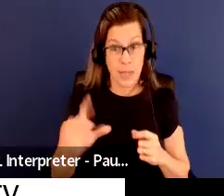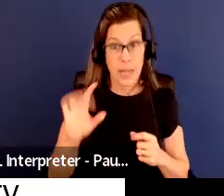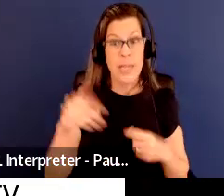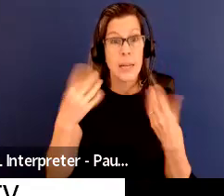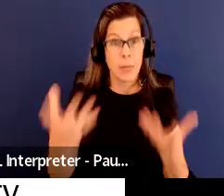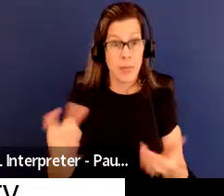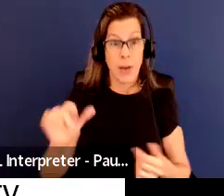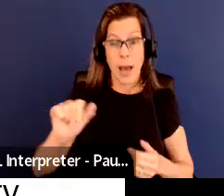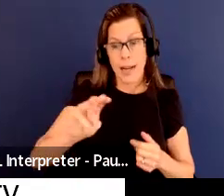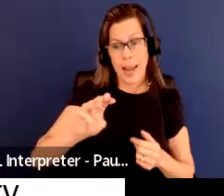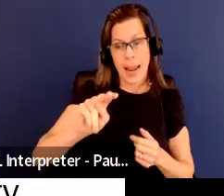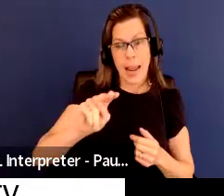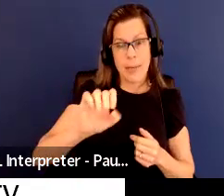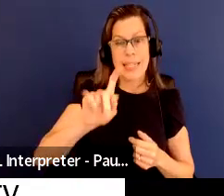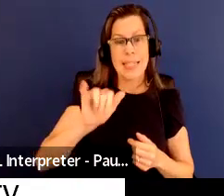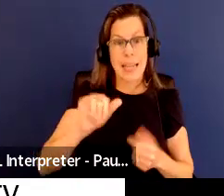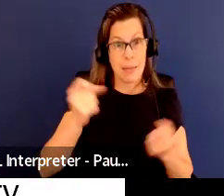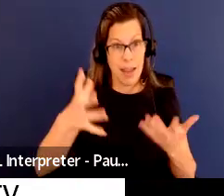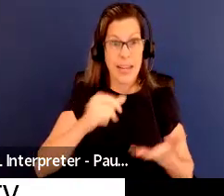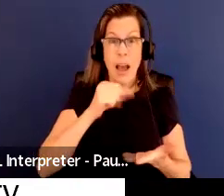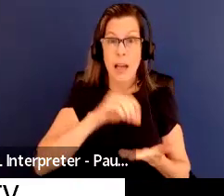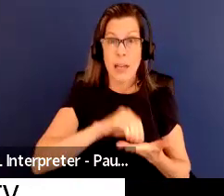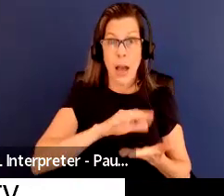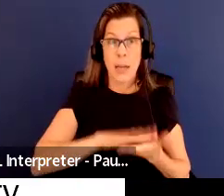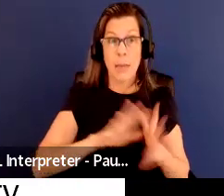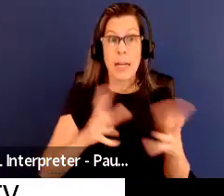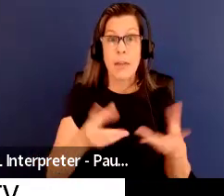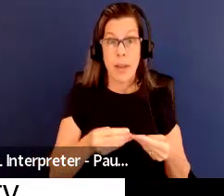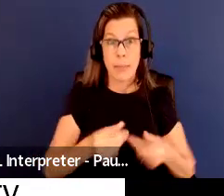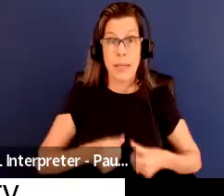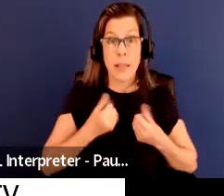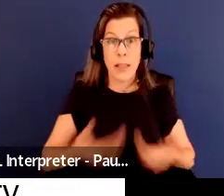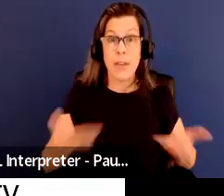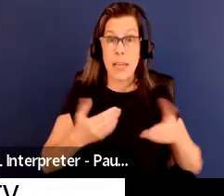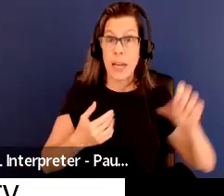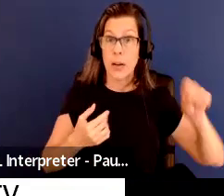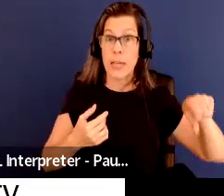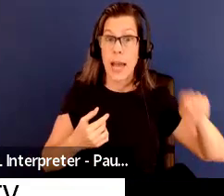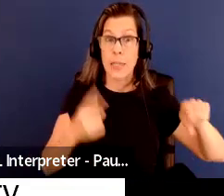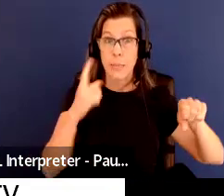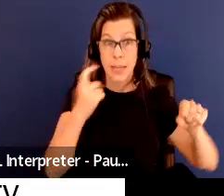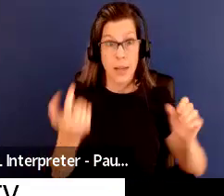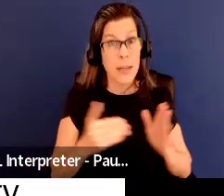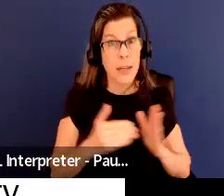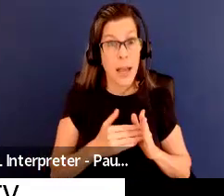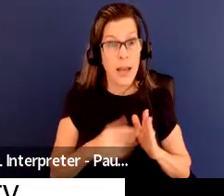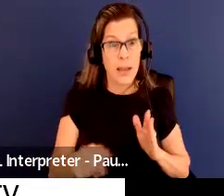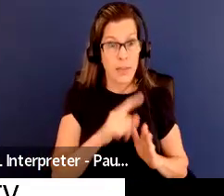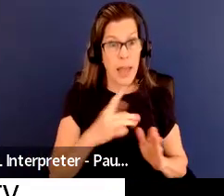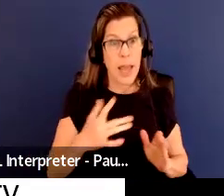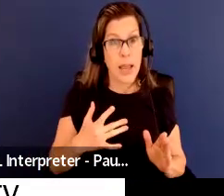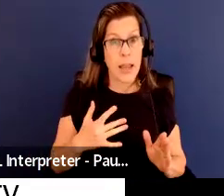provide amnesty to the many undocumented families that were living here because, again, they were feeling a